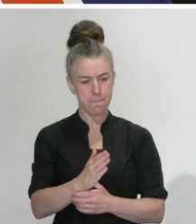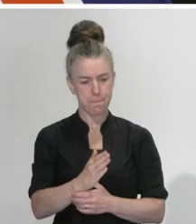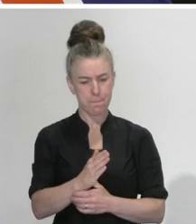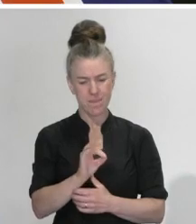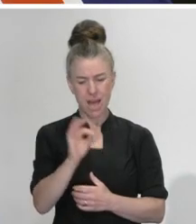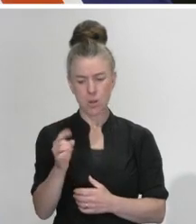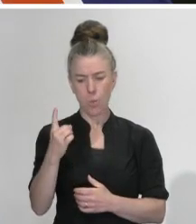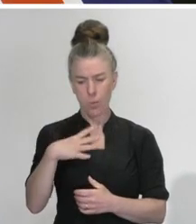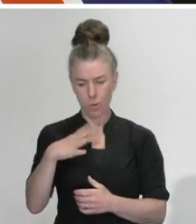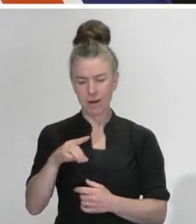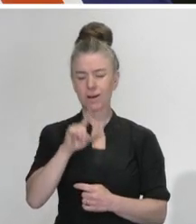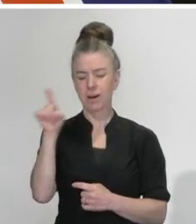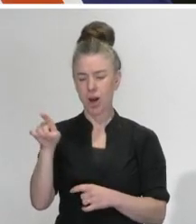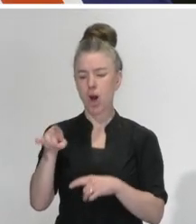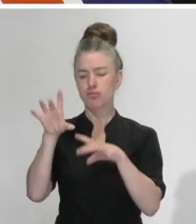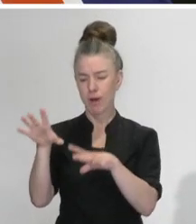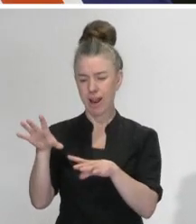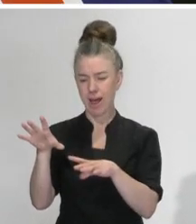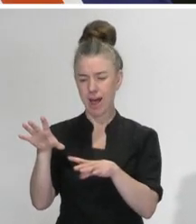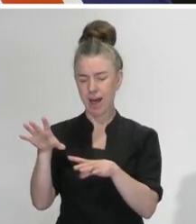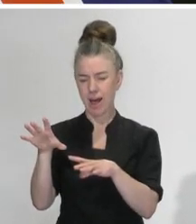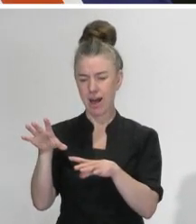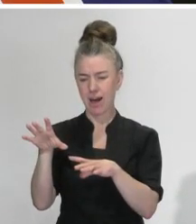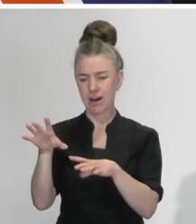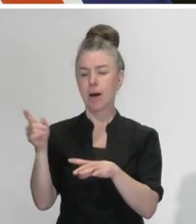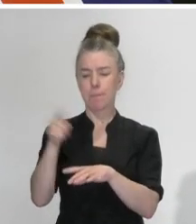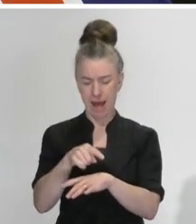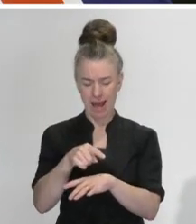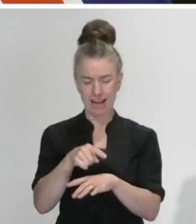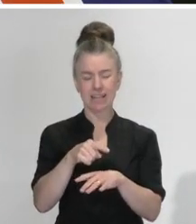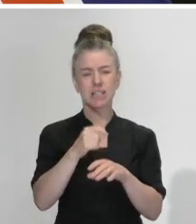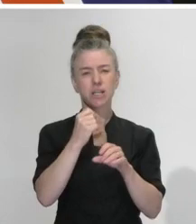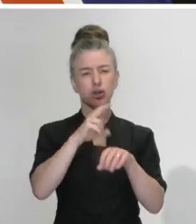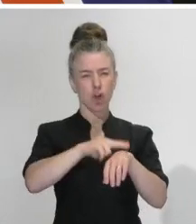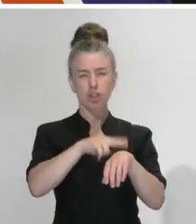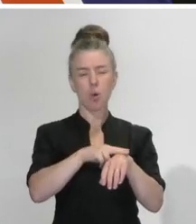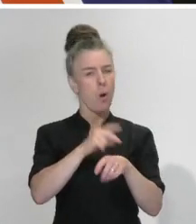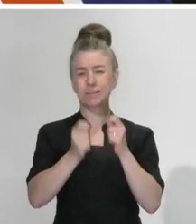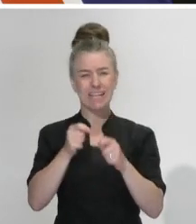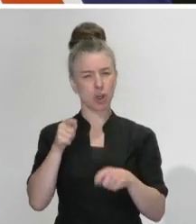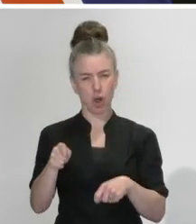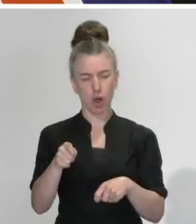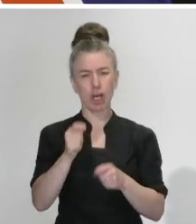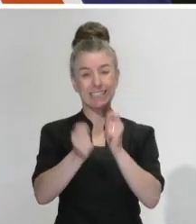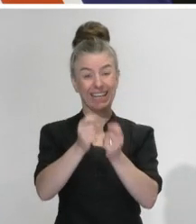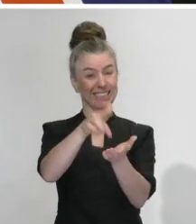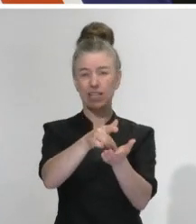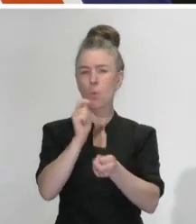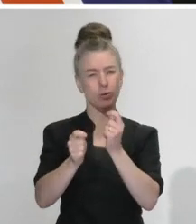recently travelled to Australia. She was refused a test both from her GP and from a testing centre. Should that be